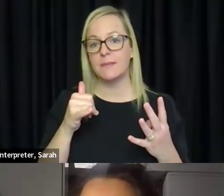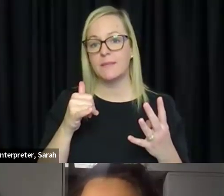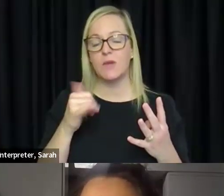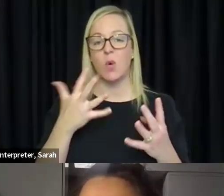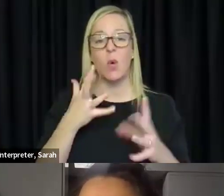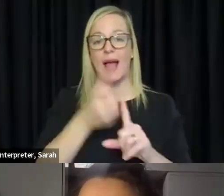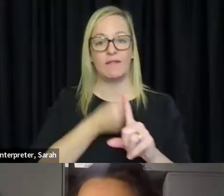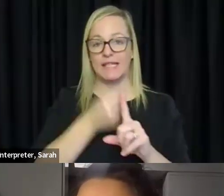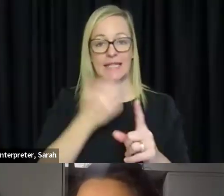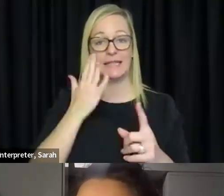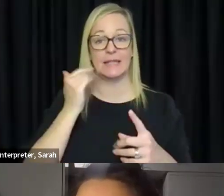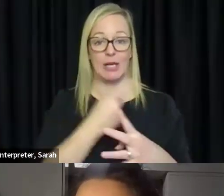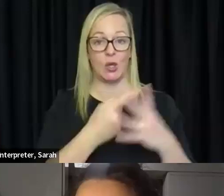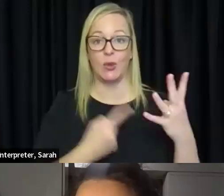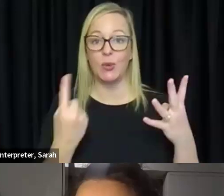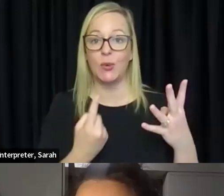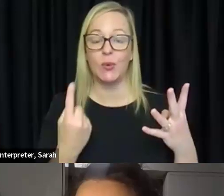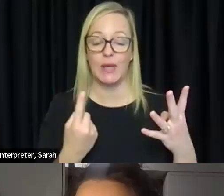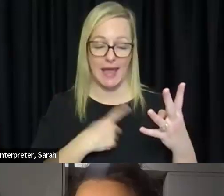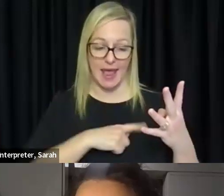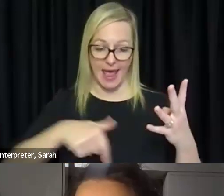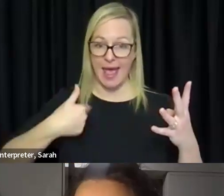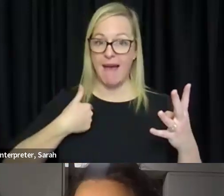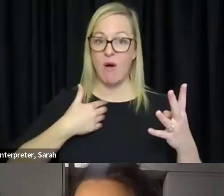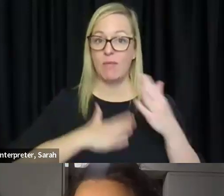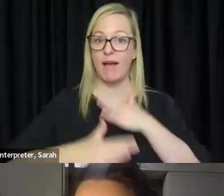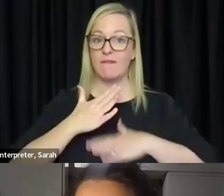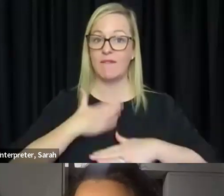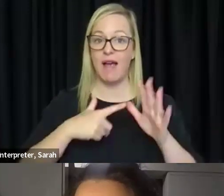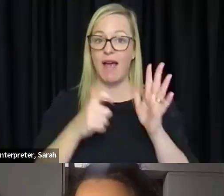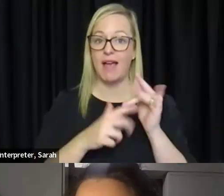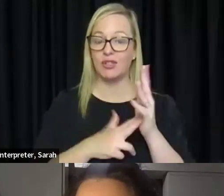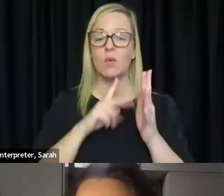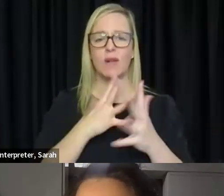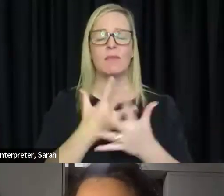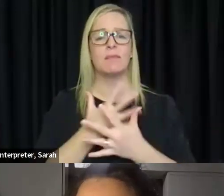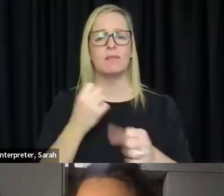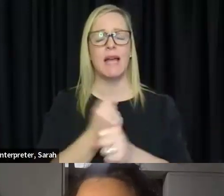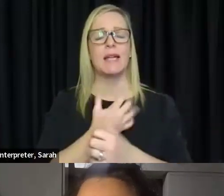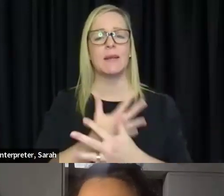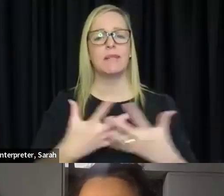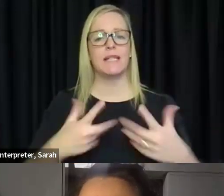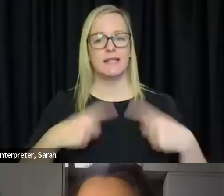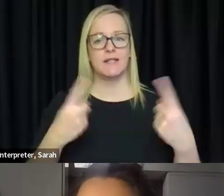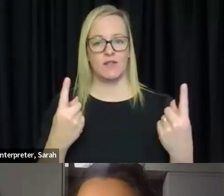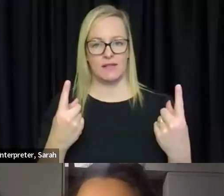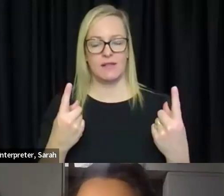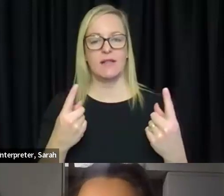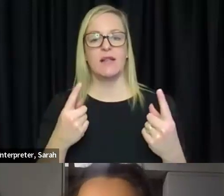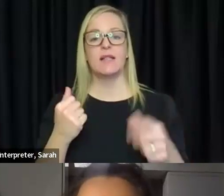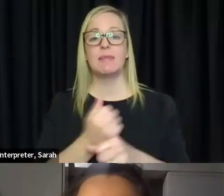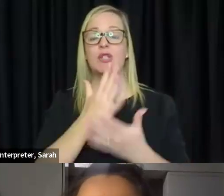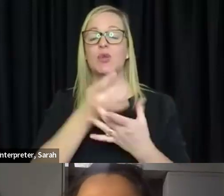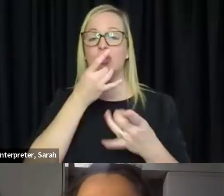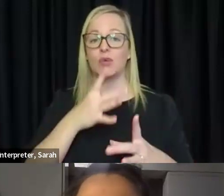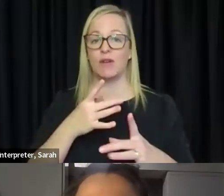or advocates. Our actions make a huge difference, make a really significant difference in ensuring that our children feel